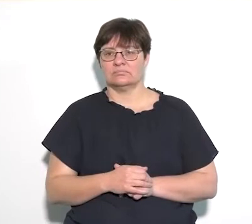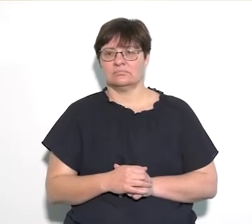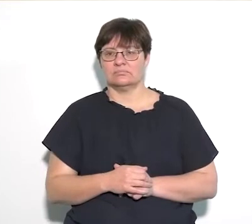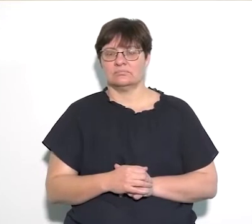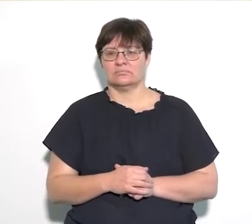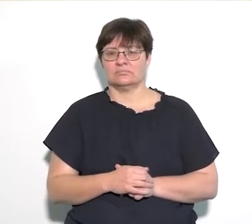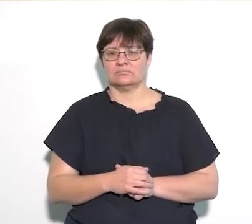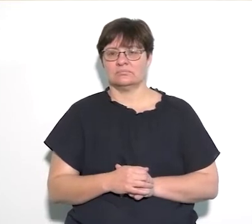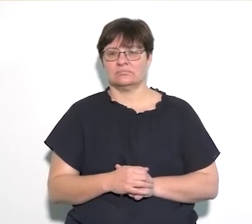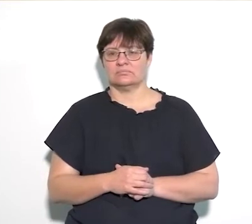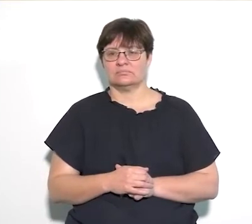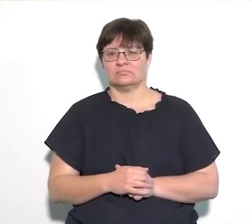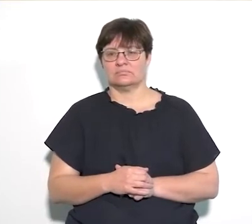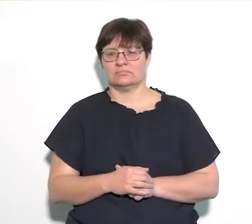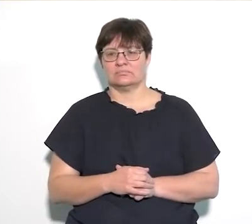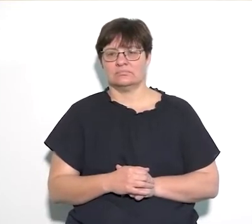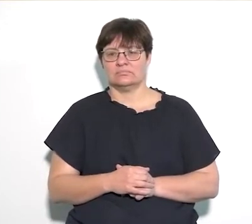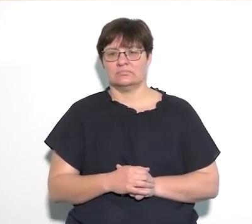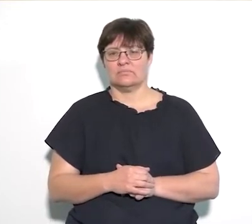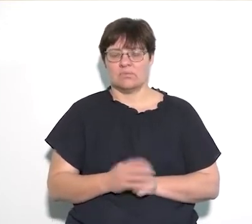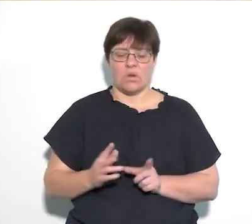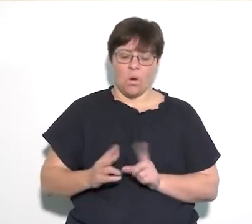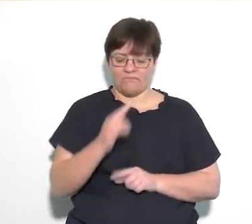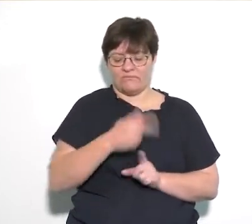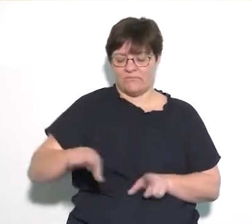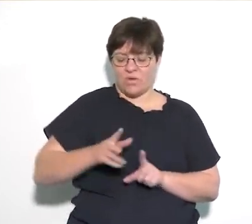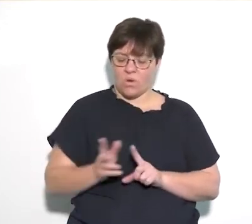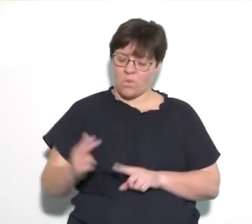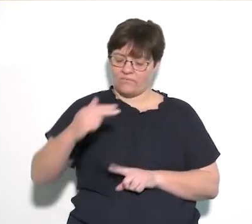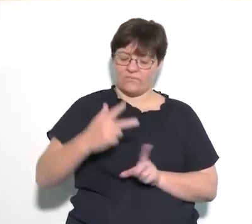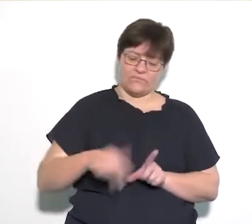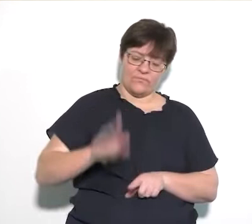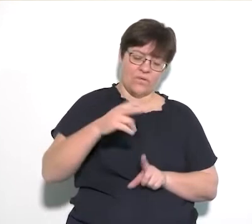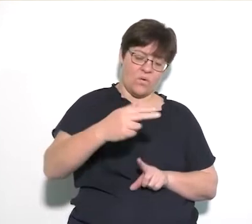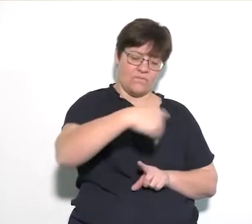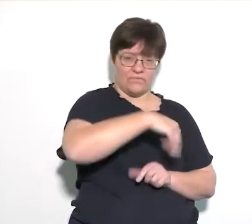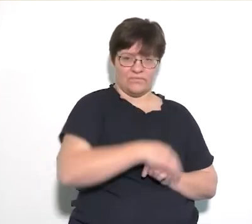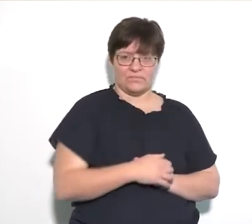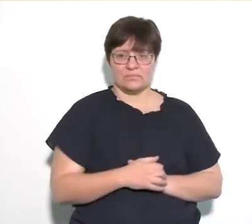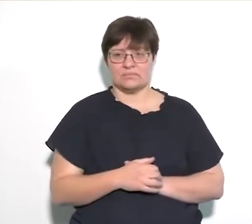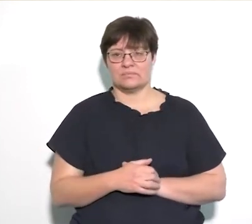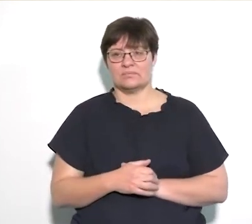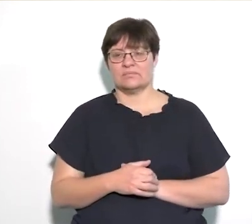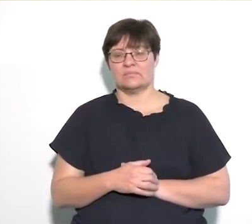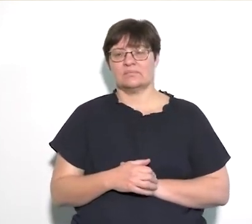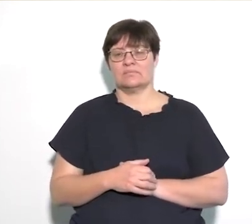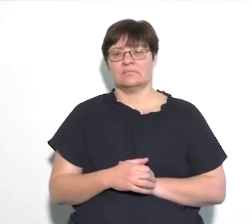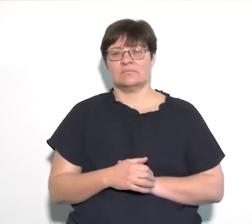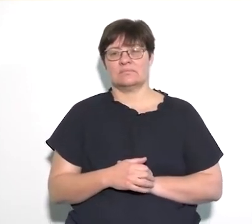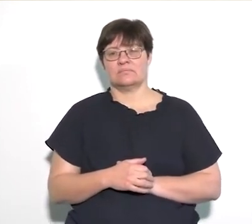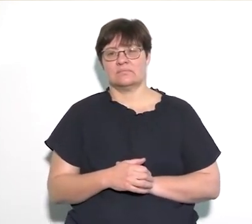knife, and just chop out little bits of the plastic as I go.